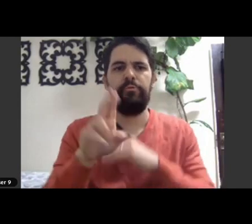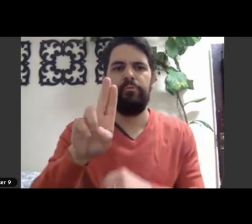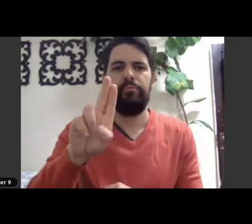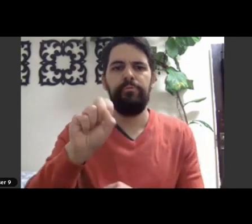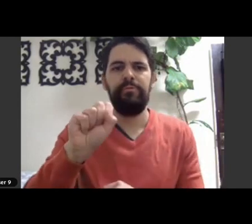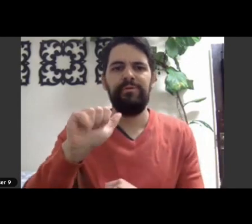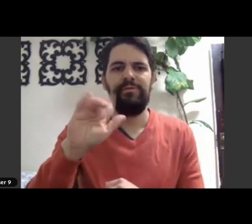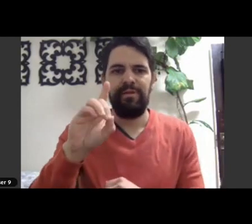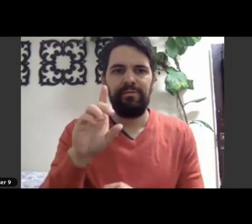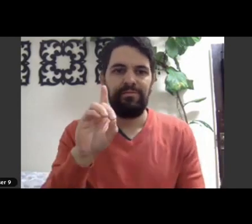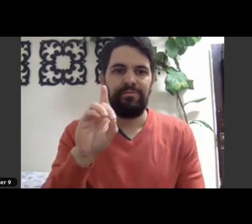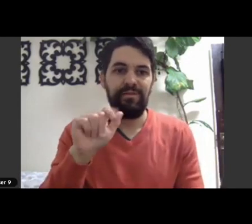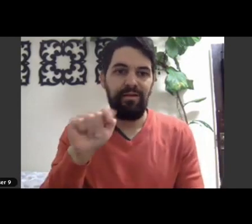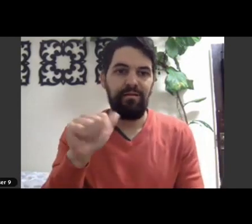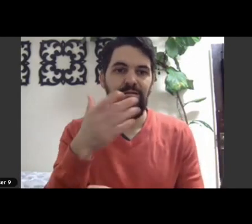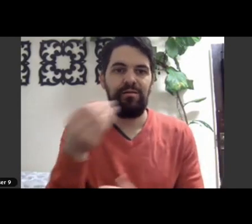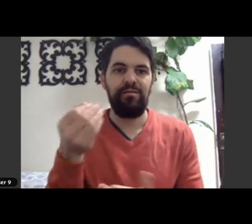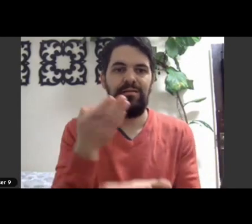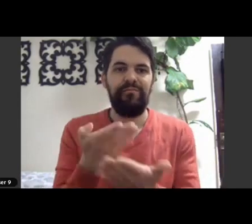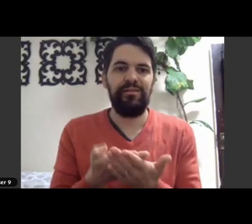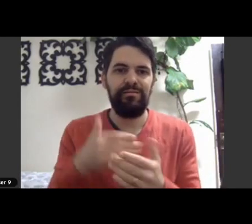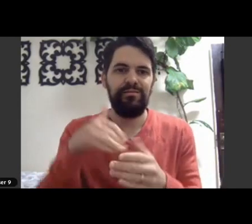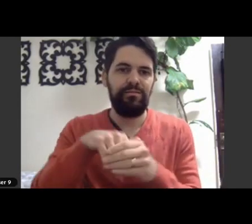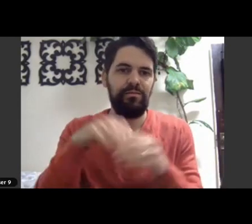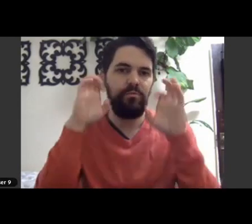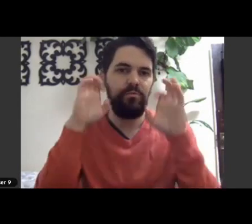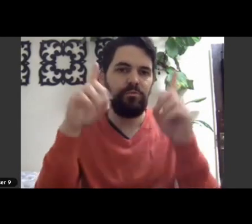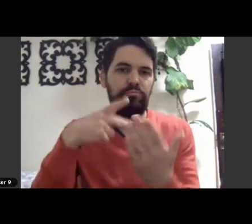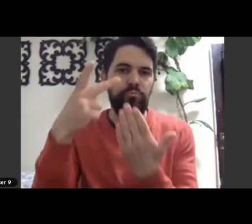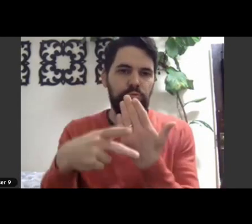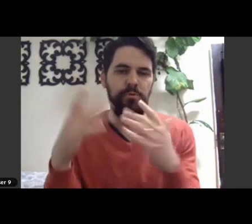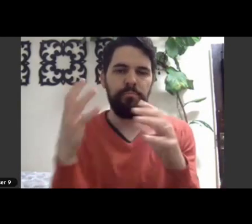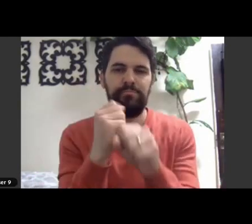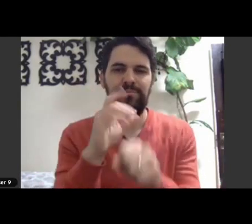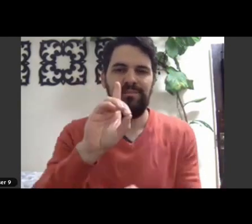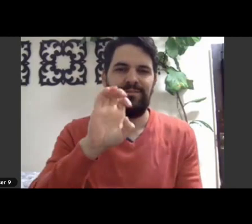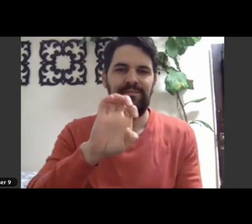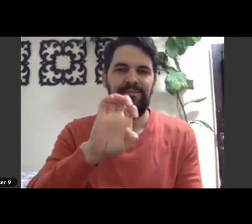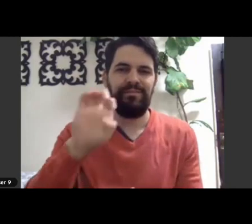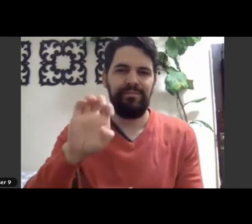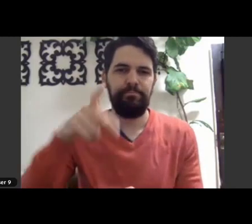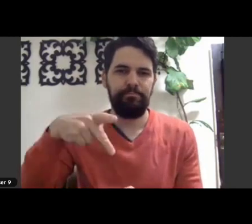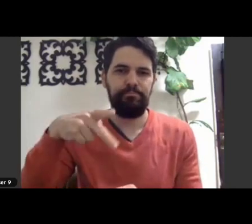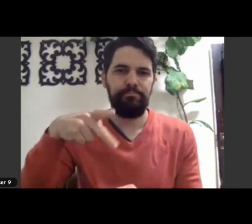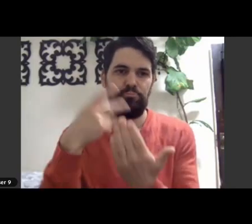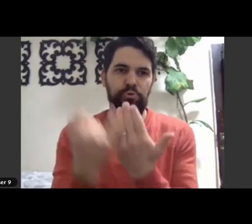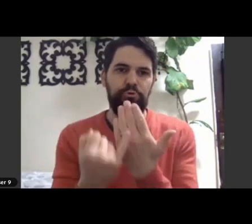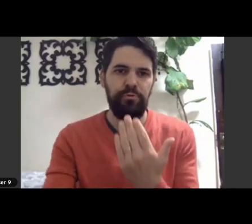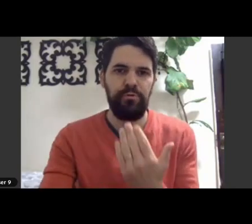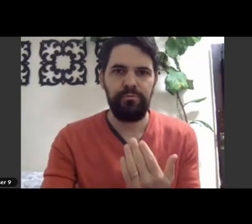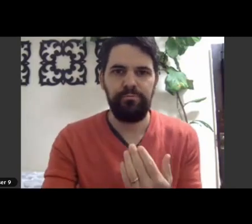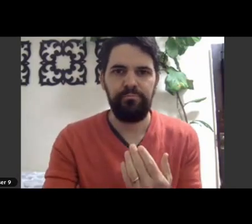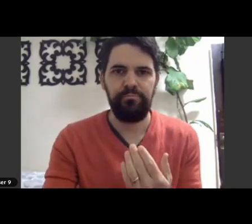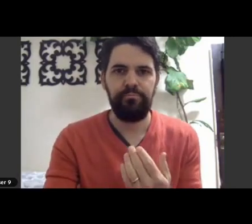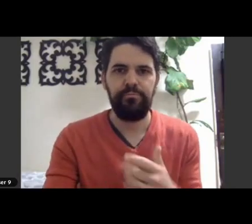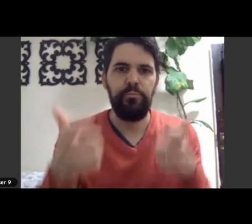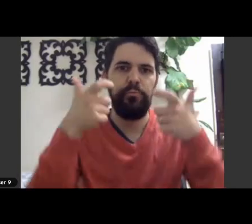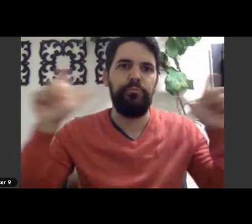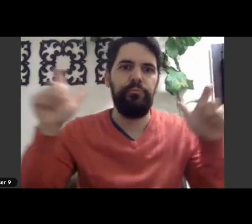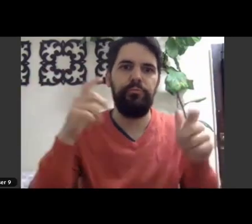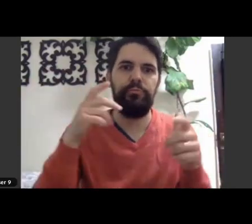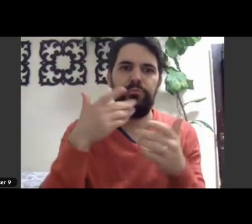Encompass who has led and worked this project through the USAID